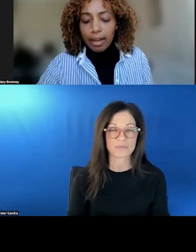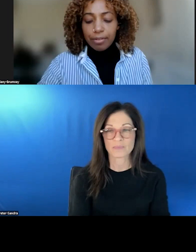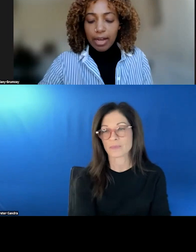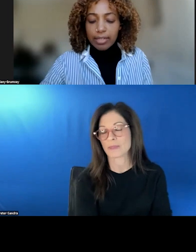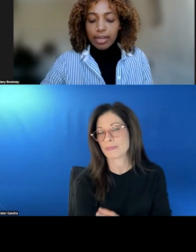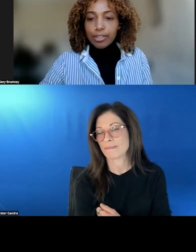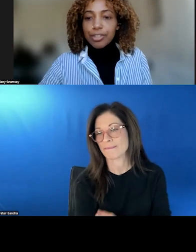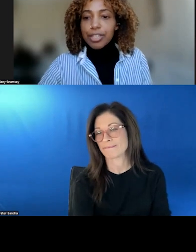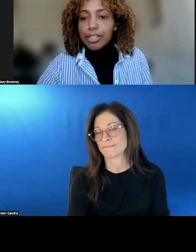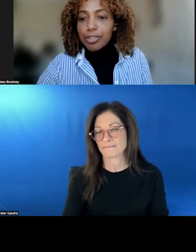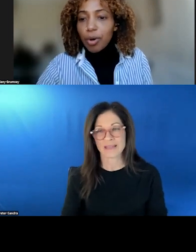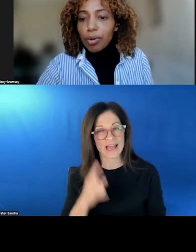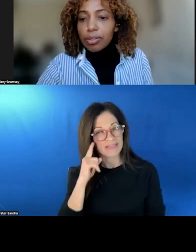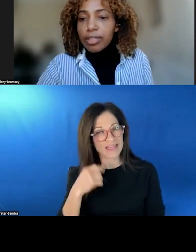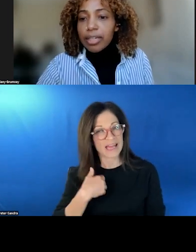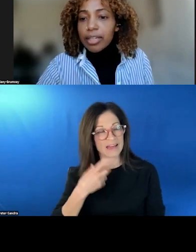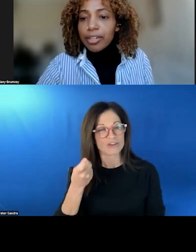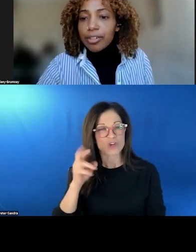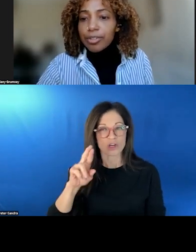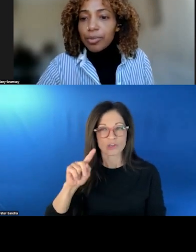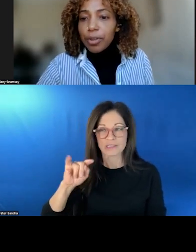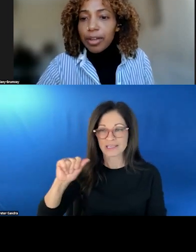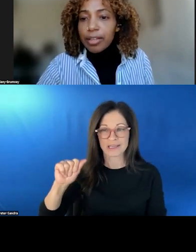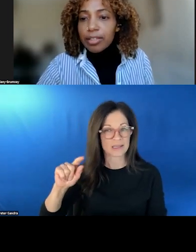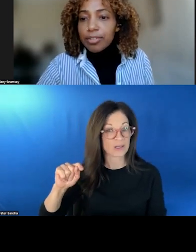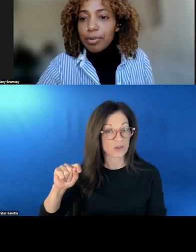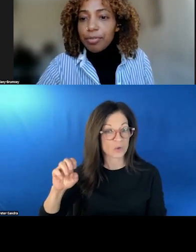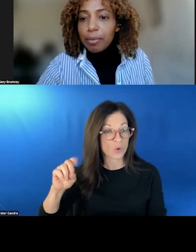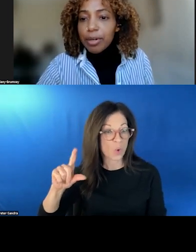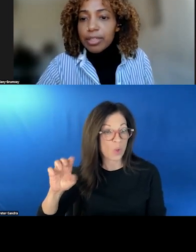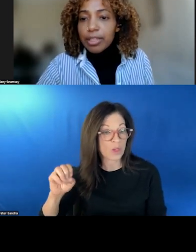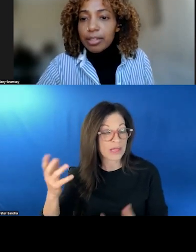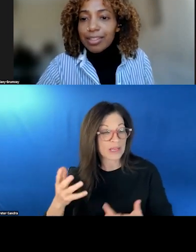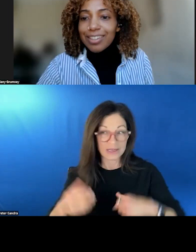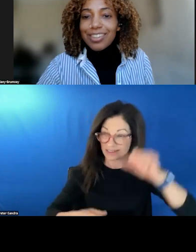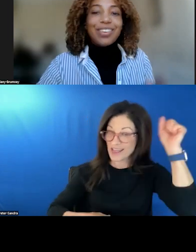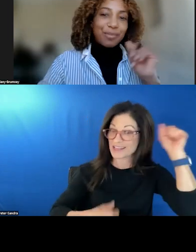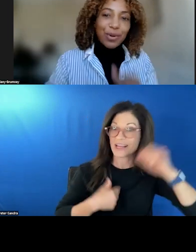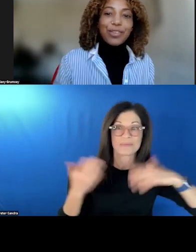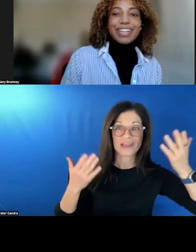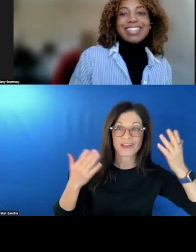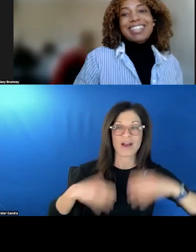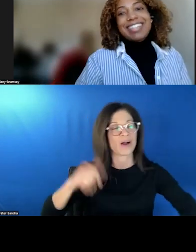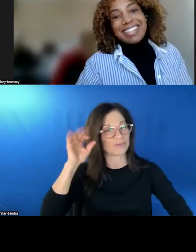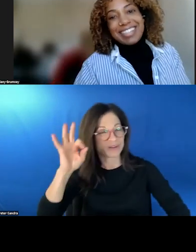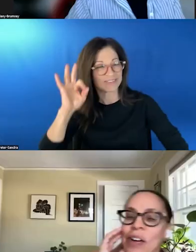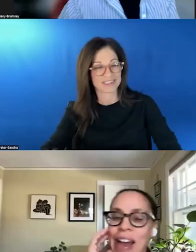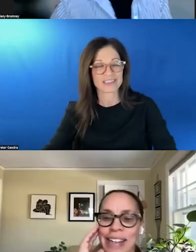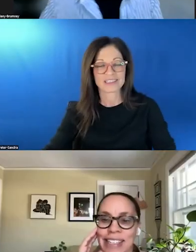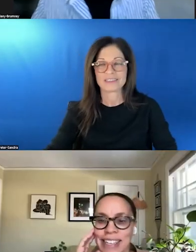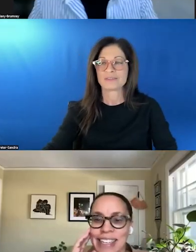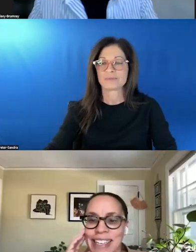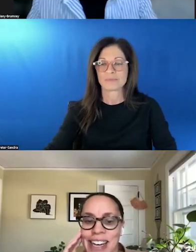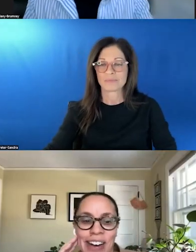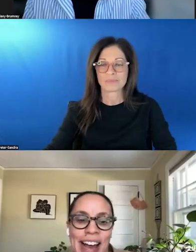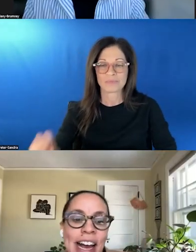have Dr. Tia Dole here with us from Vibrant. Yes, I am here. I am here. Perfect. Turning it to